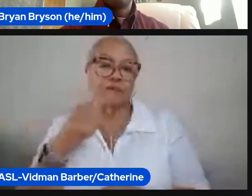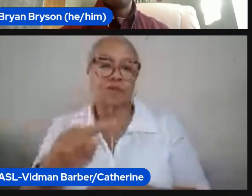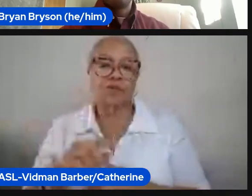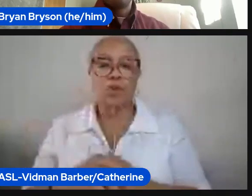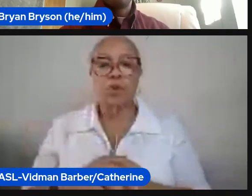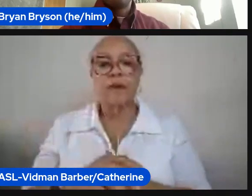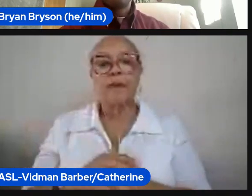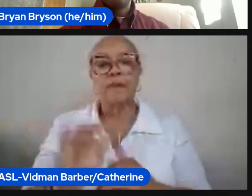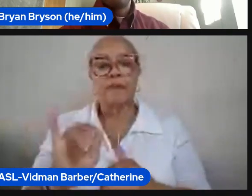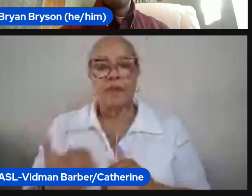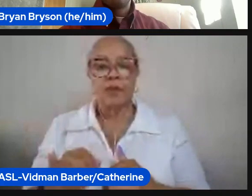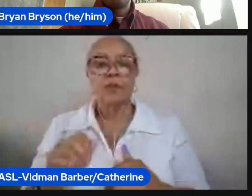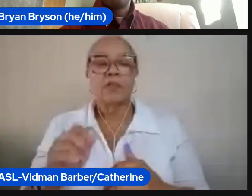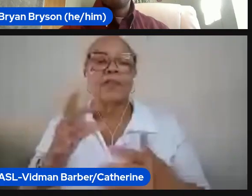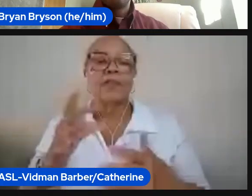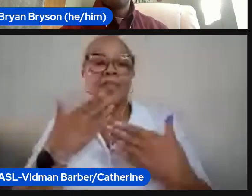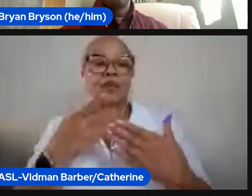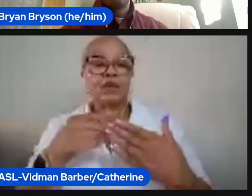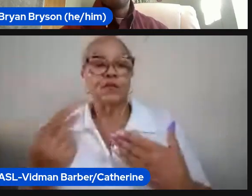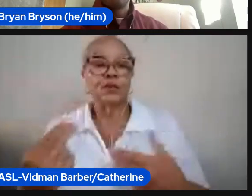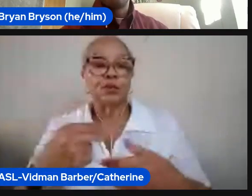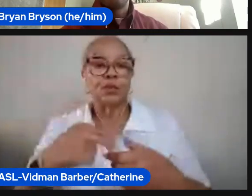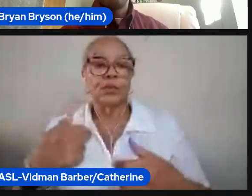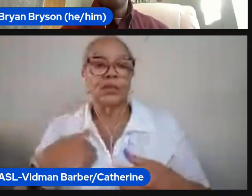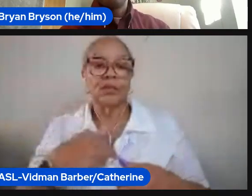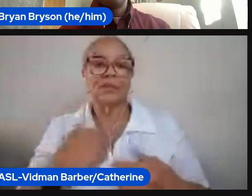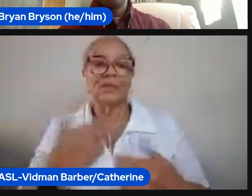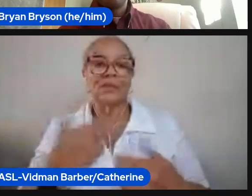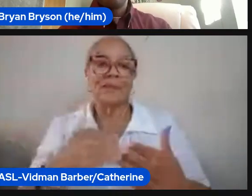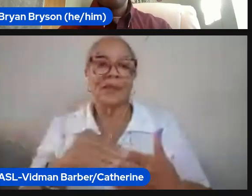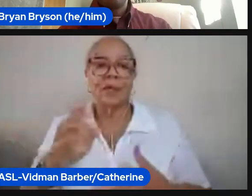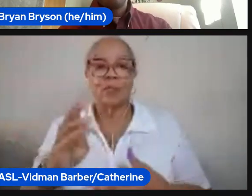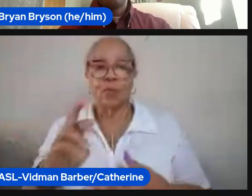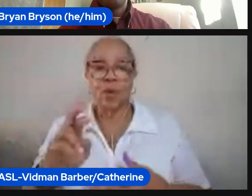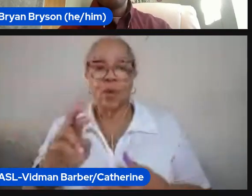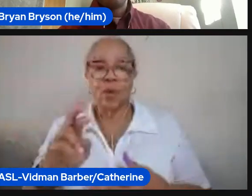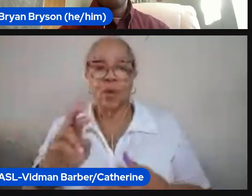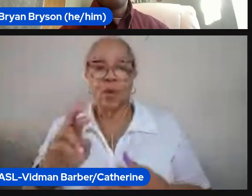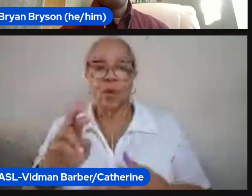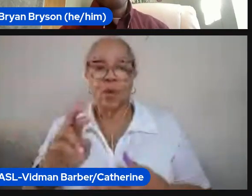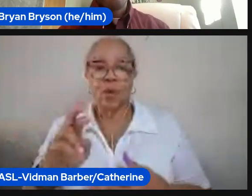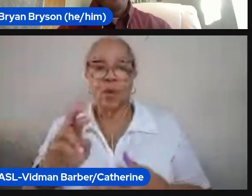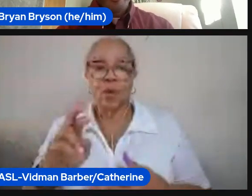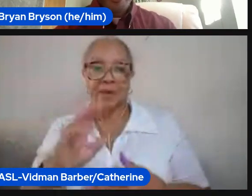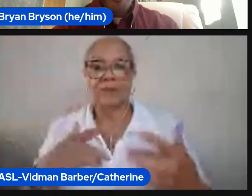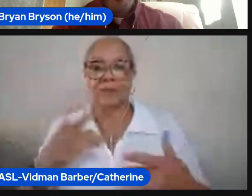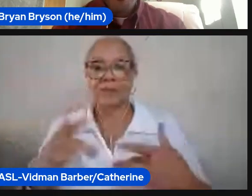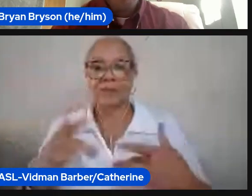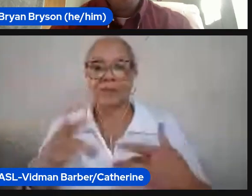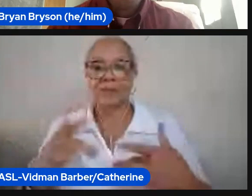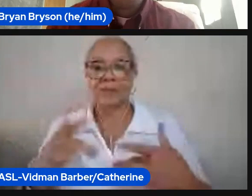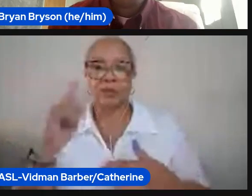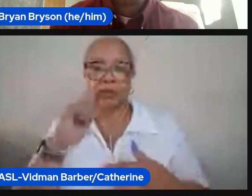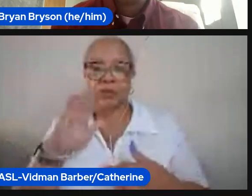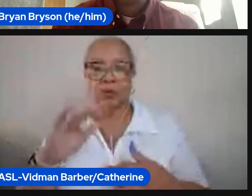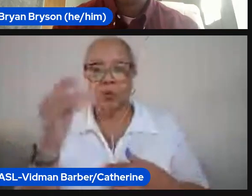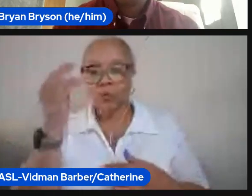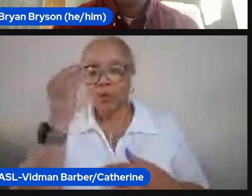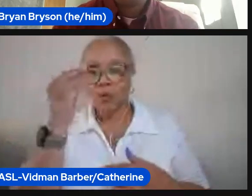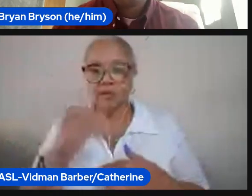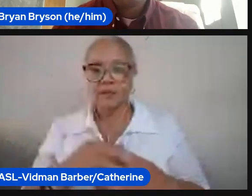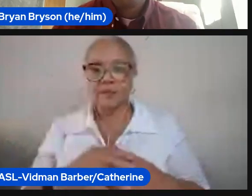you so much for joining us again, Bryan, and I'm really excited to hear your thoughts